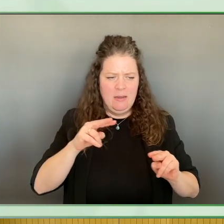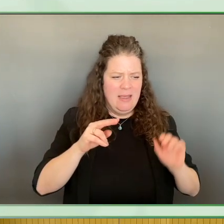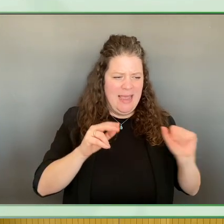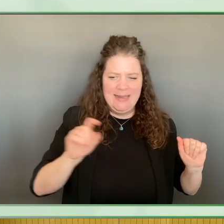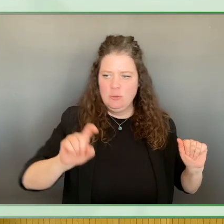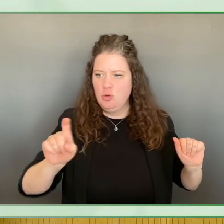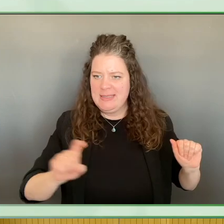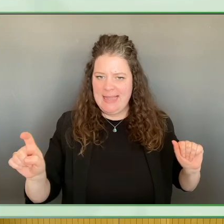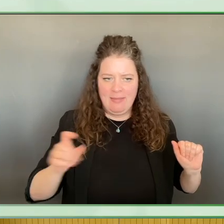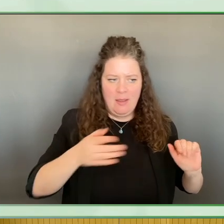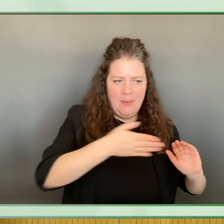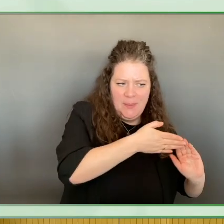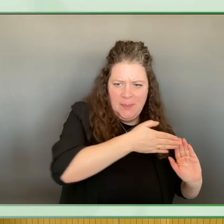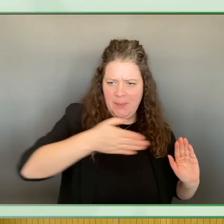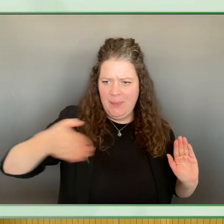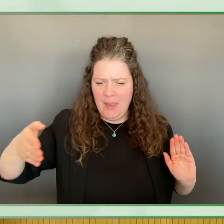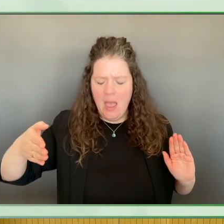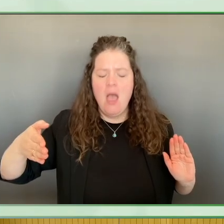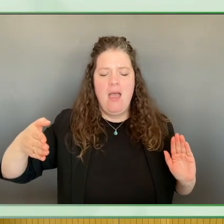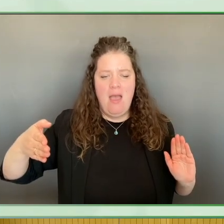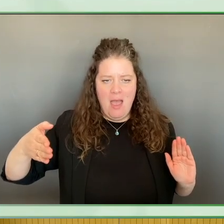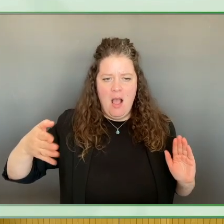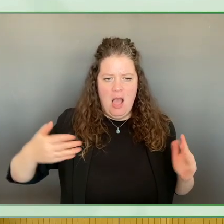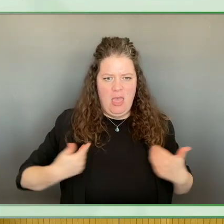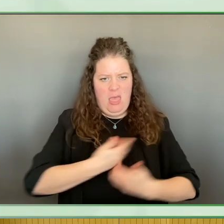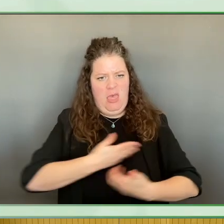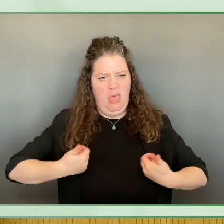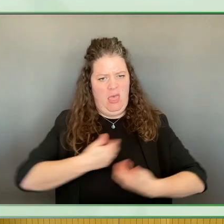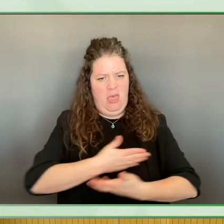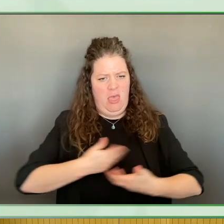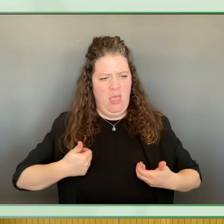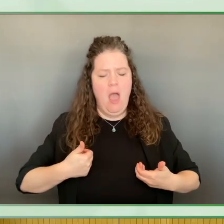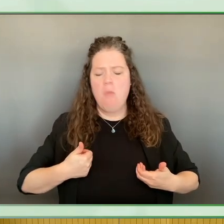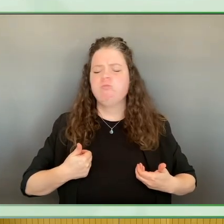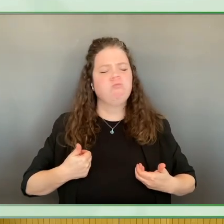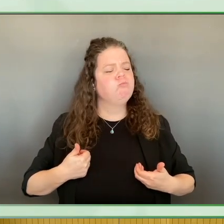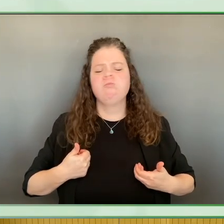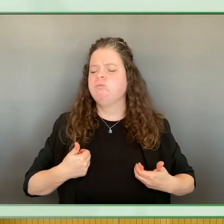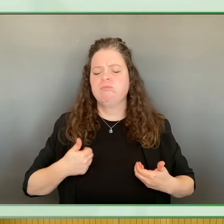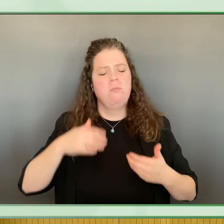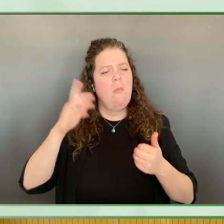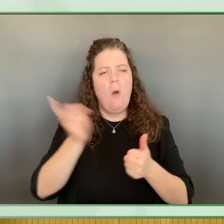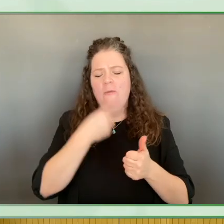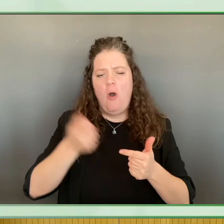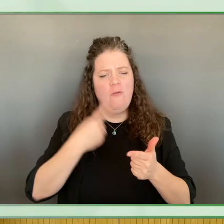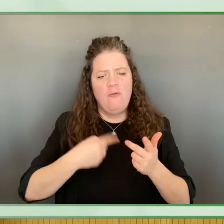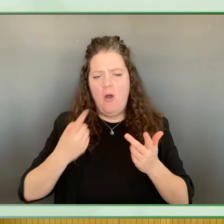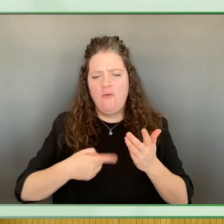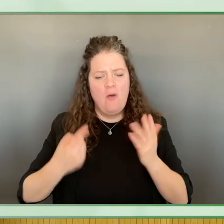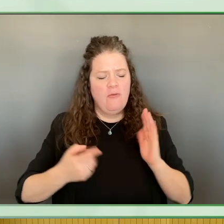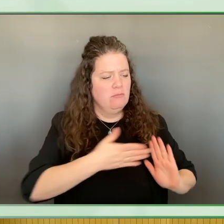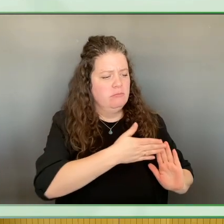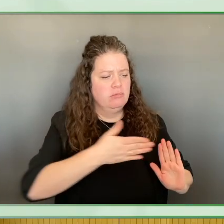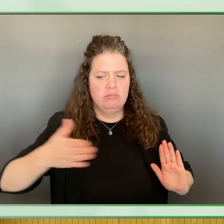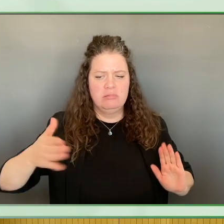lot of uncertainty is removed upfront itself. You're not, staring at any surprise at a later point. Because often what happens is,